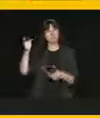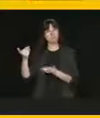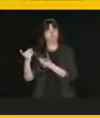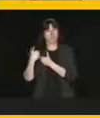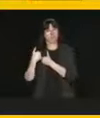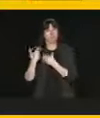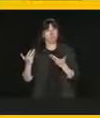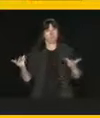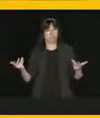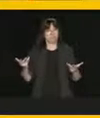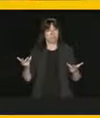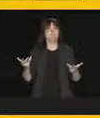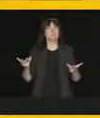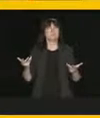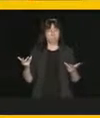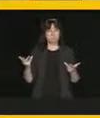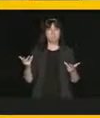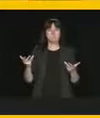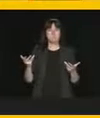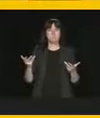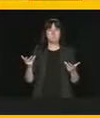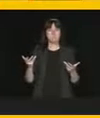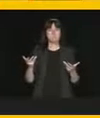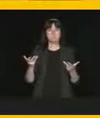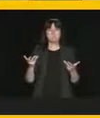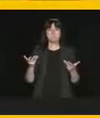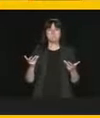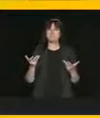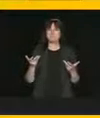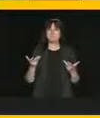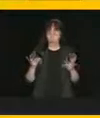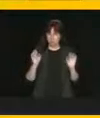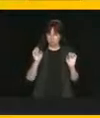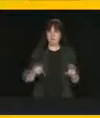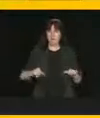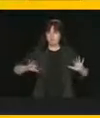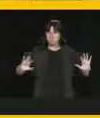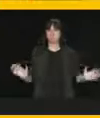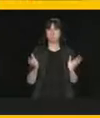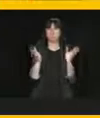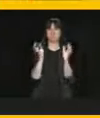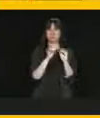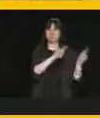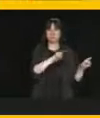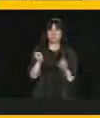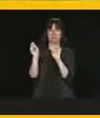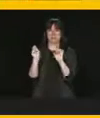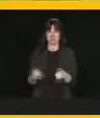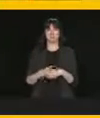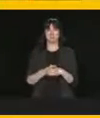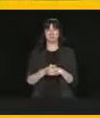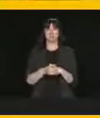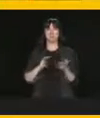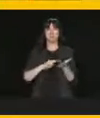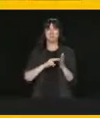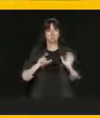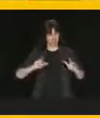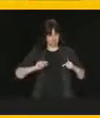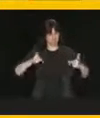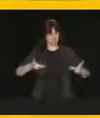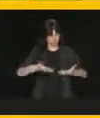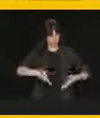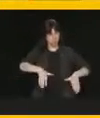federal government is to ensure a much increased capacity so that the provinces can conduct the